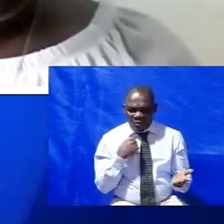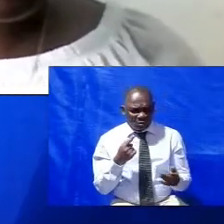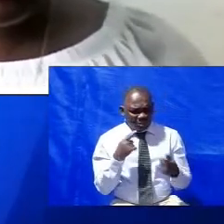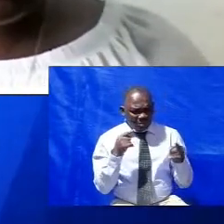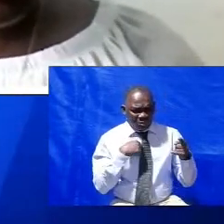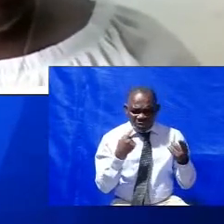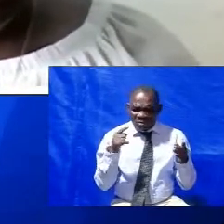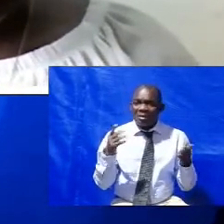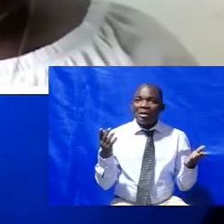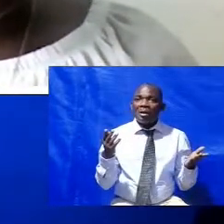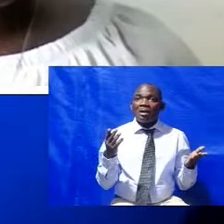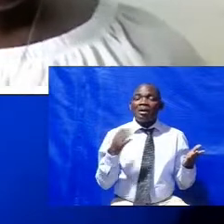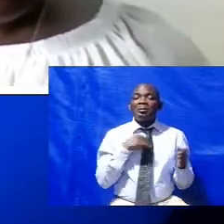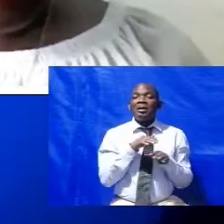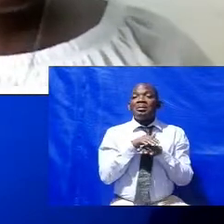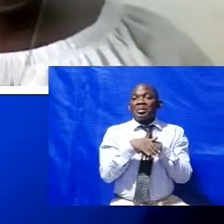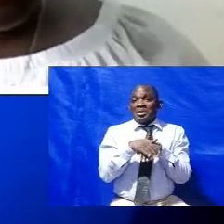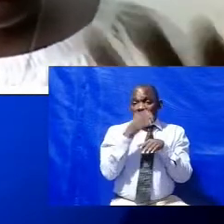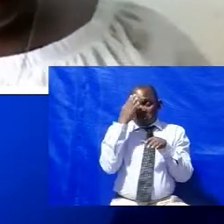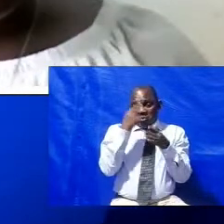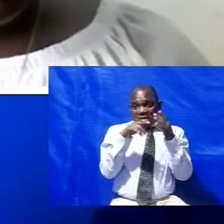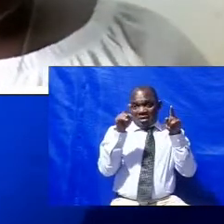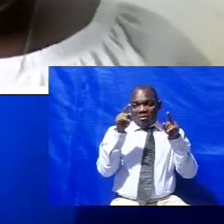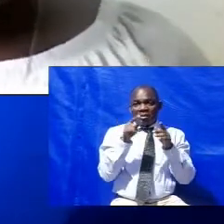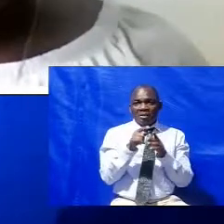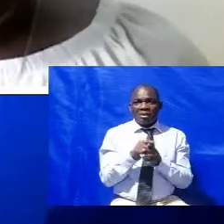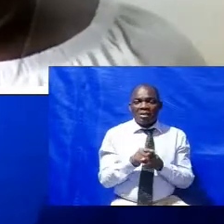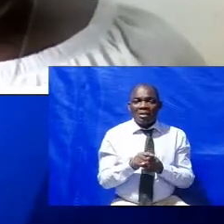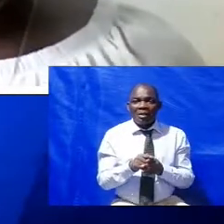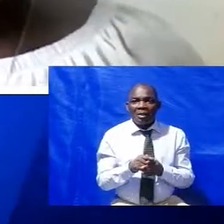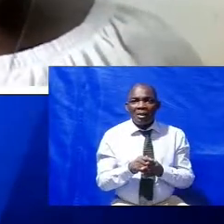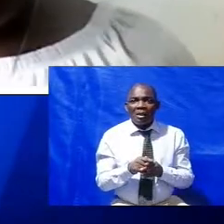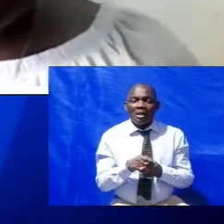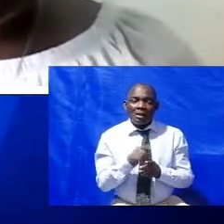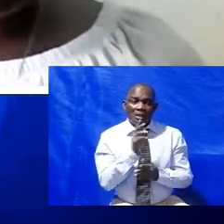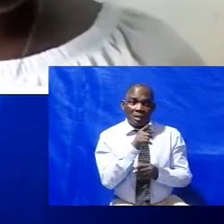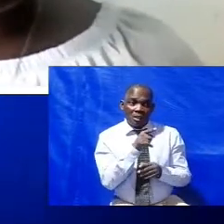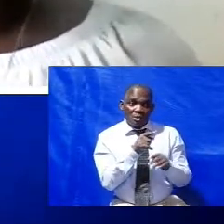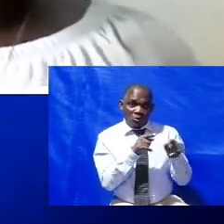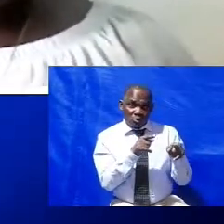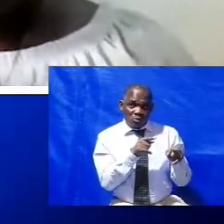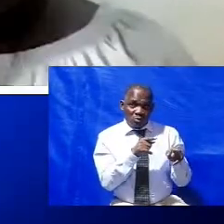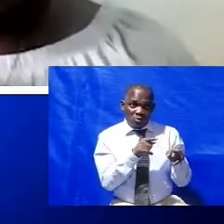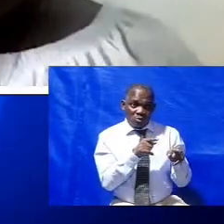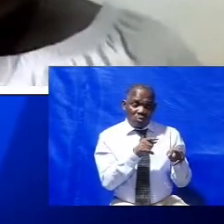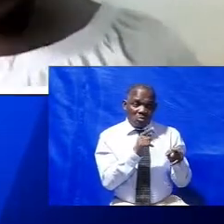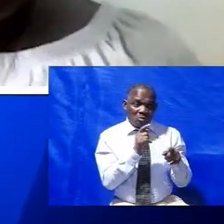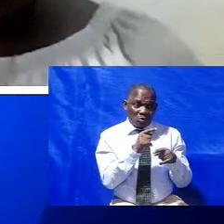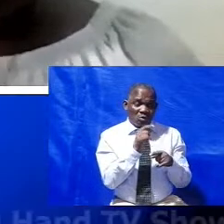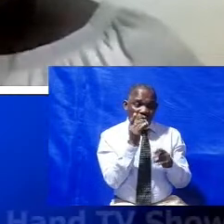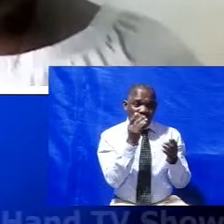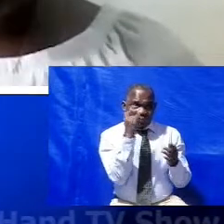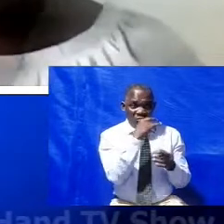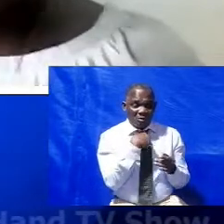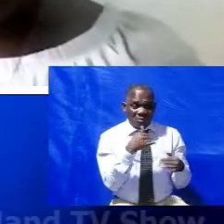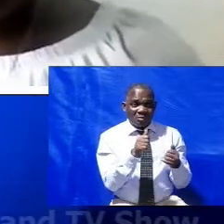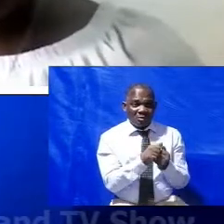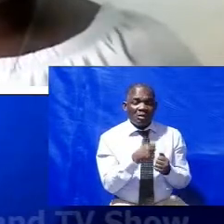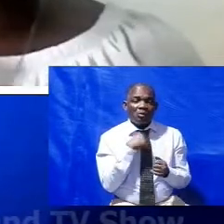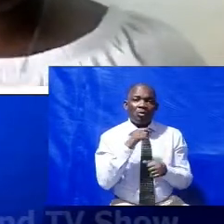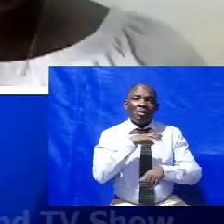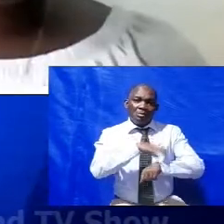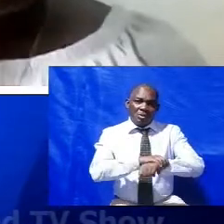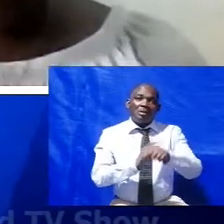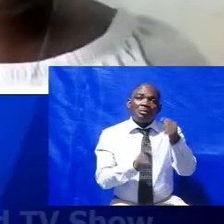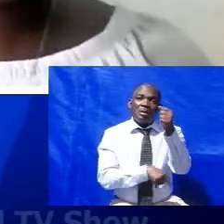where am I, what is going on? And I pretend that I don't know what was happening. So this guy told me, you want to make a fool of me,